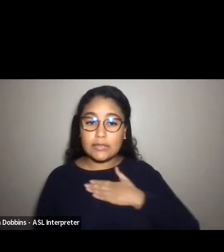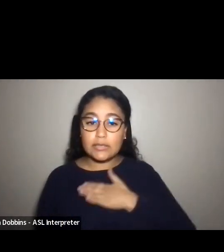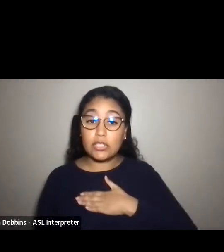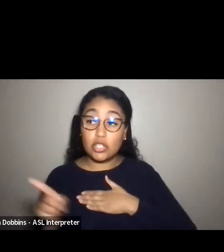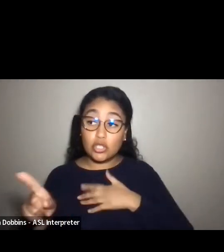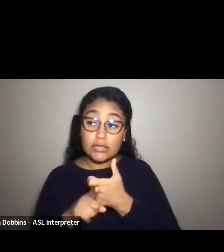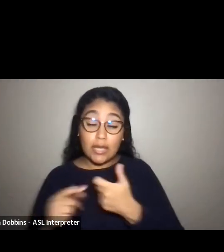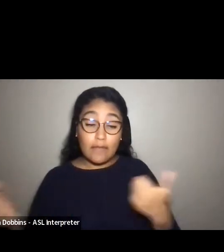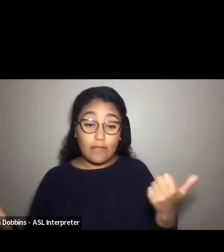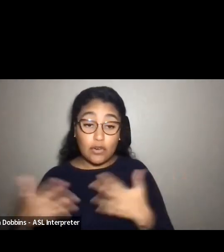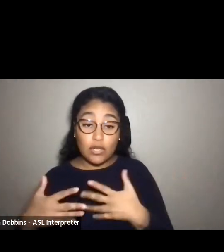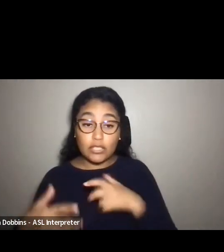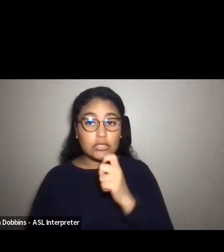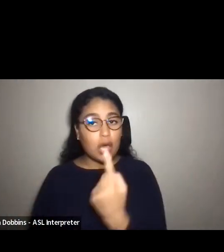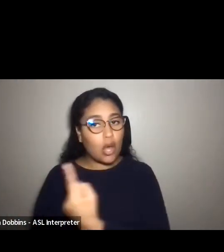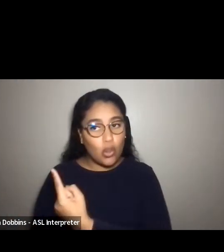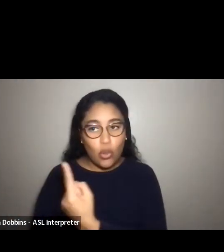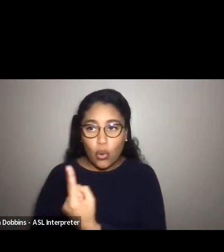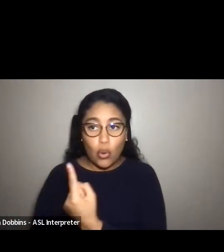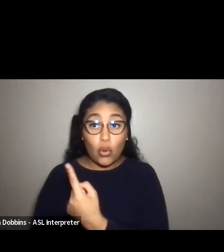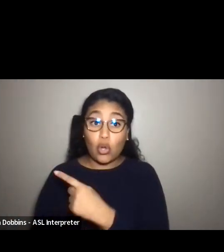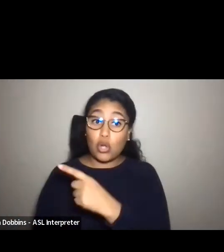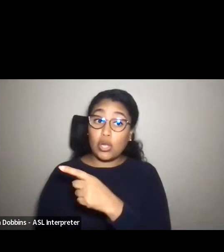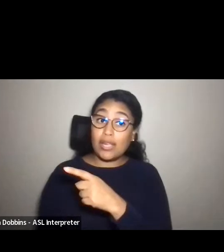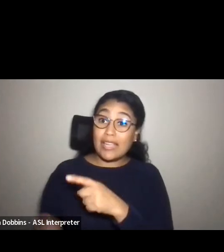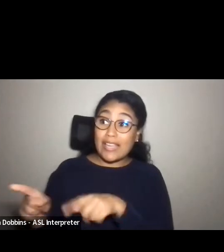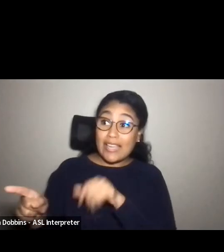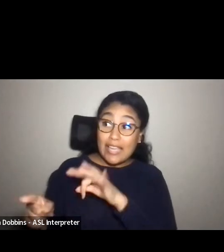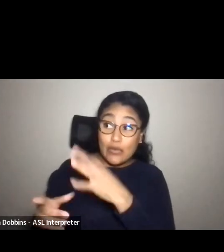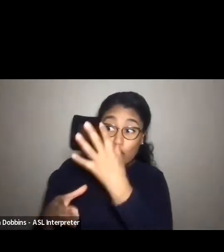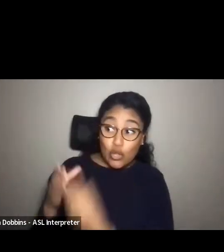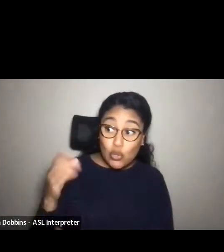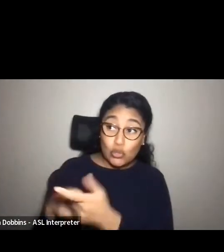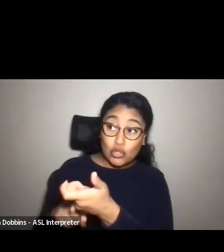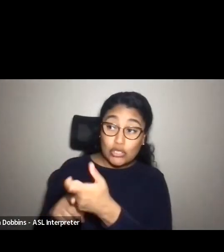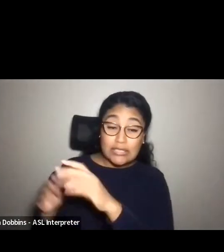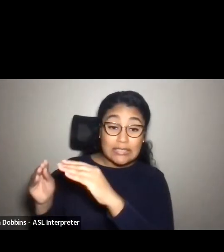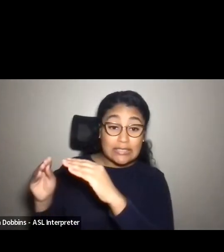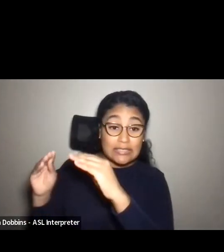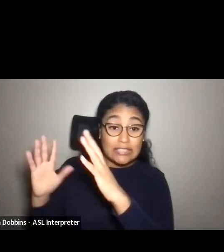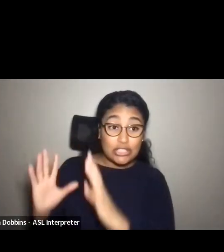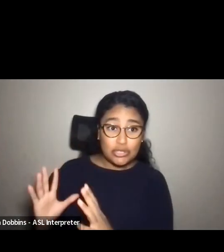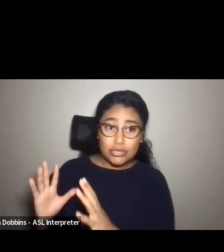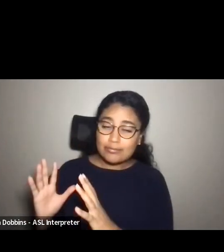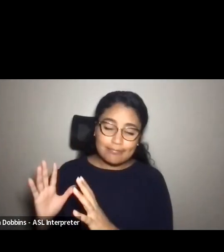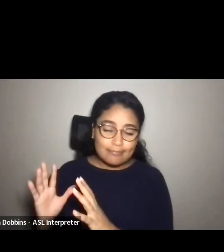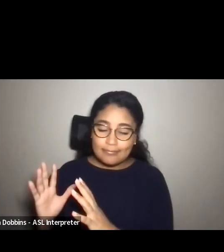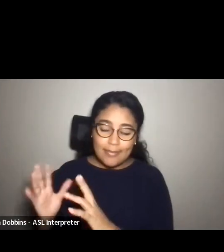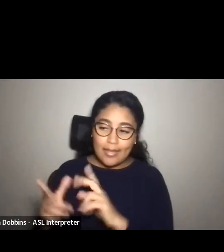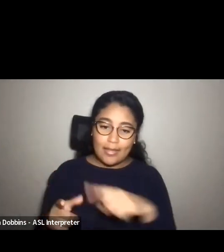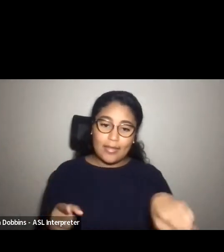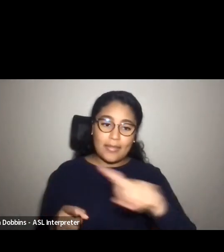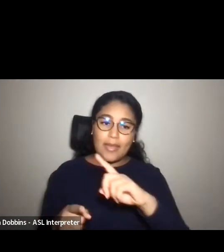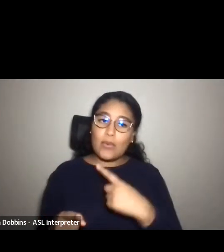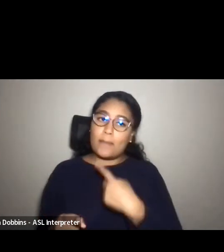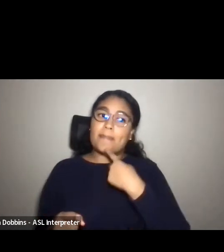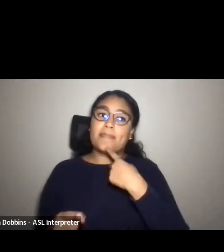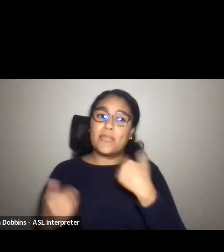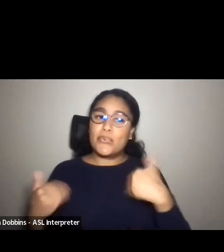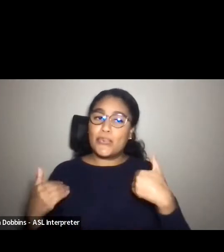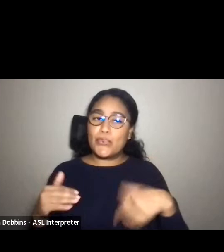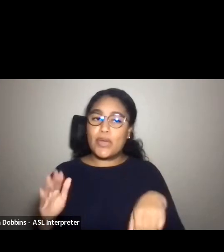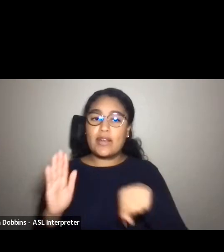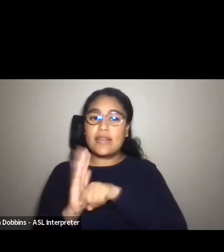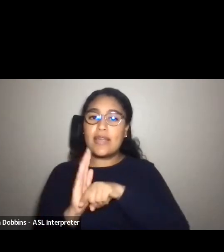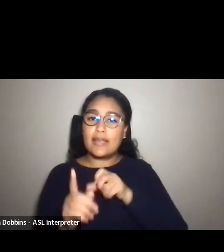afraid. She's not alone, and losing her as a teacher would be a great loss to the school and the people it serves. I just wanted